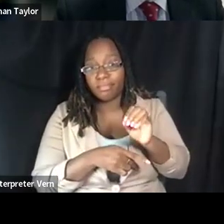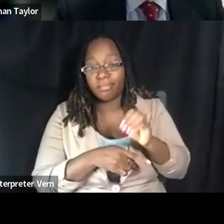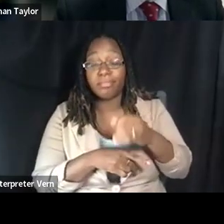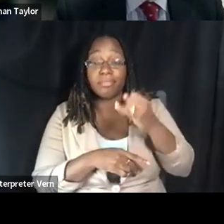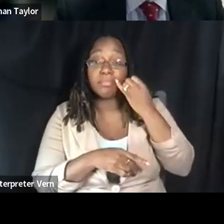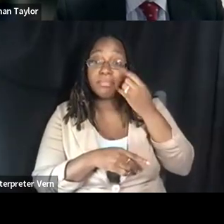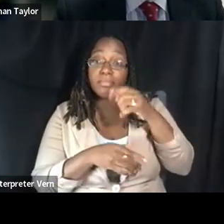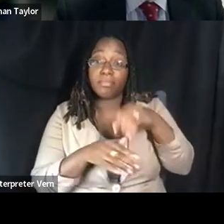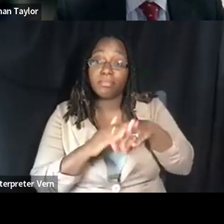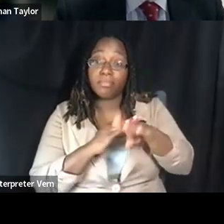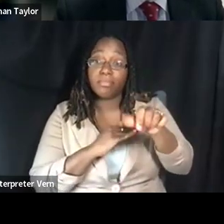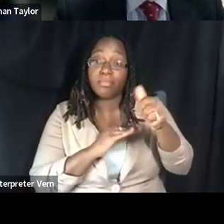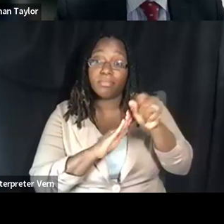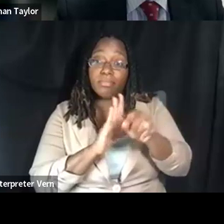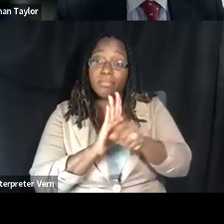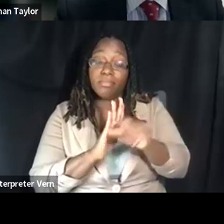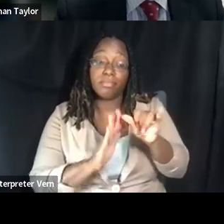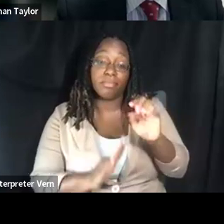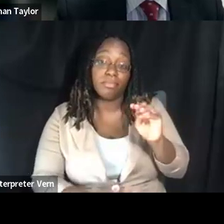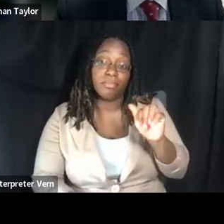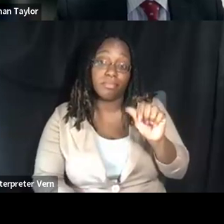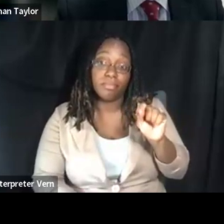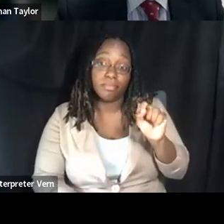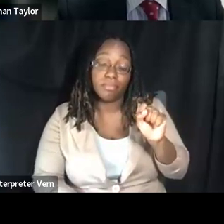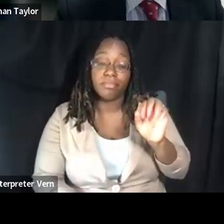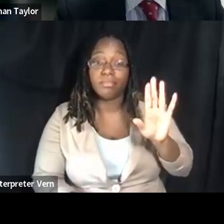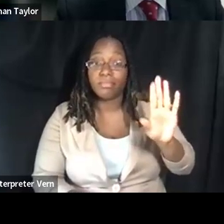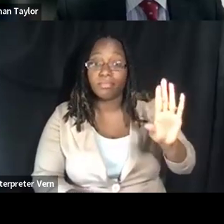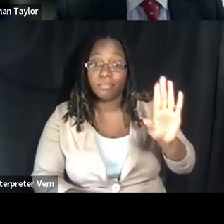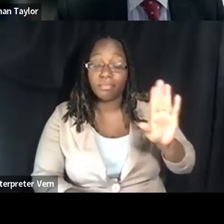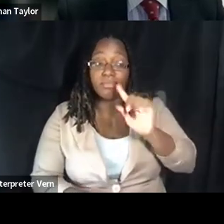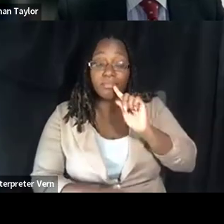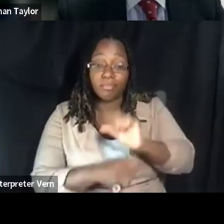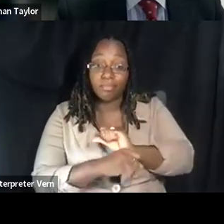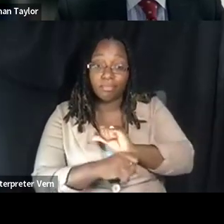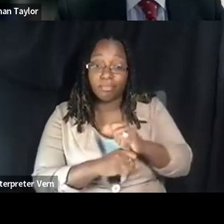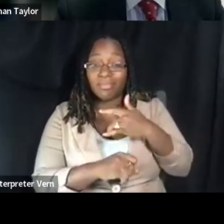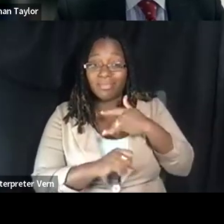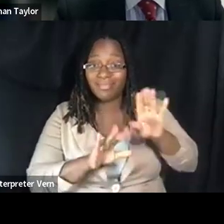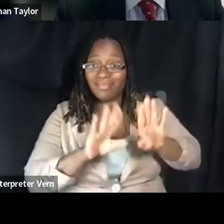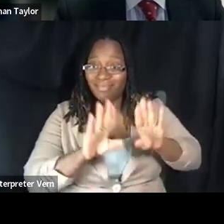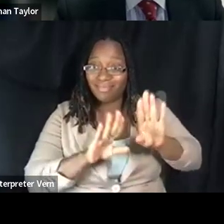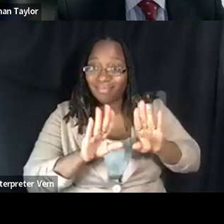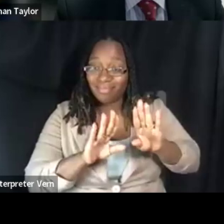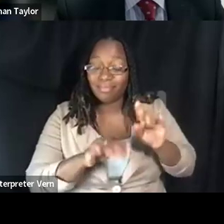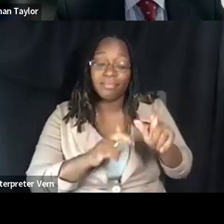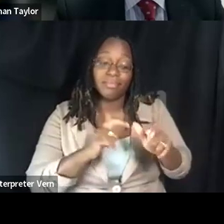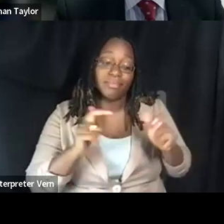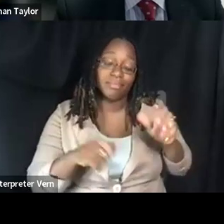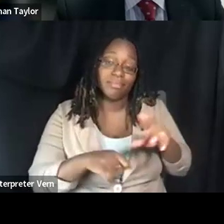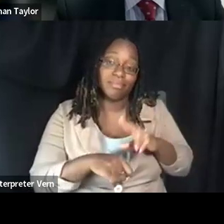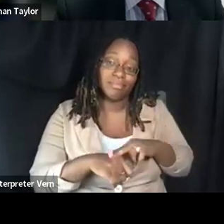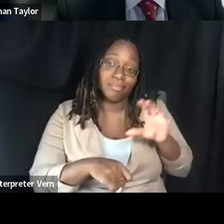state, Massachusetts, for instance, their physical health, they bid out, and big companies, national companies